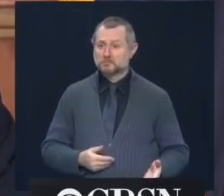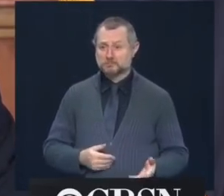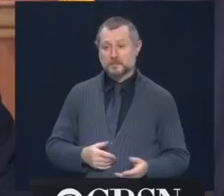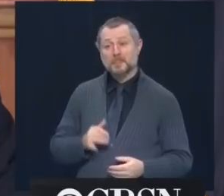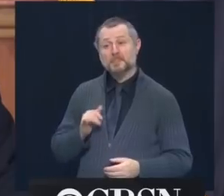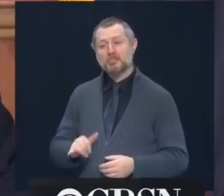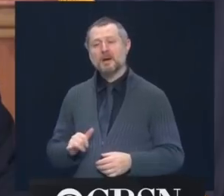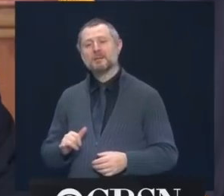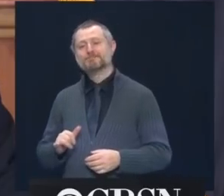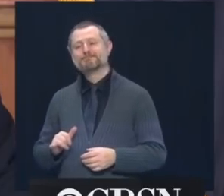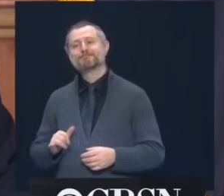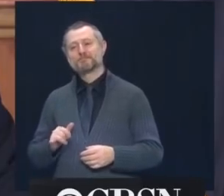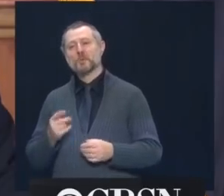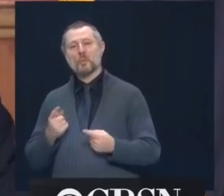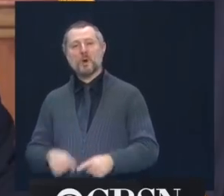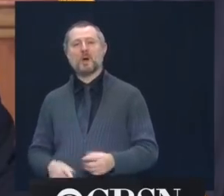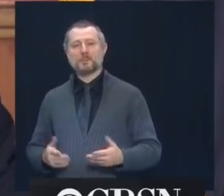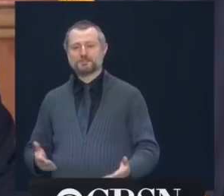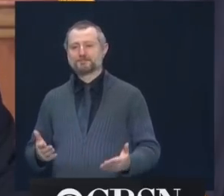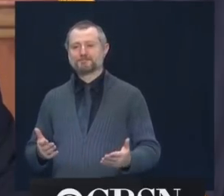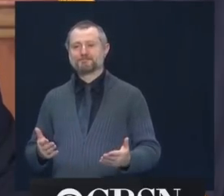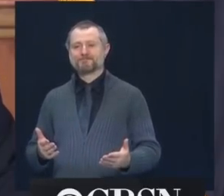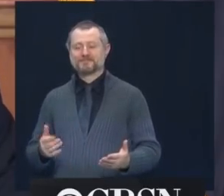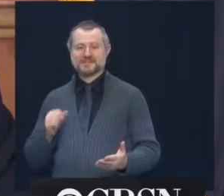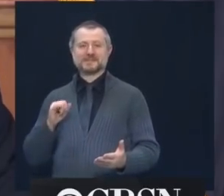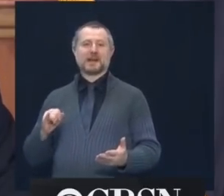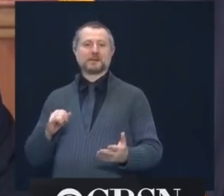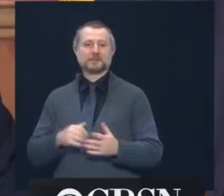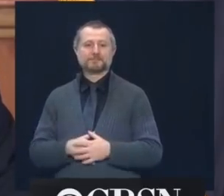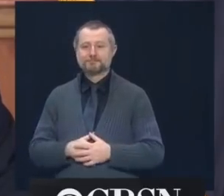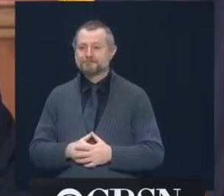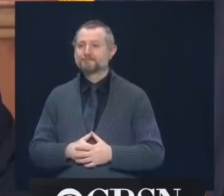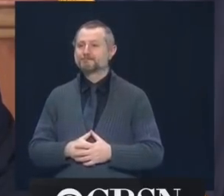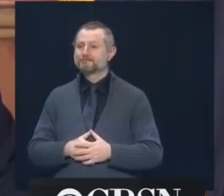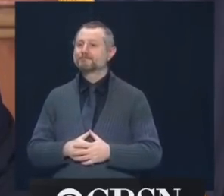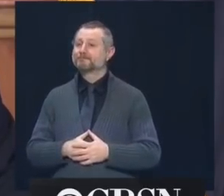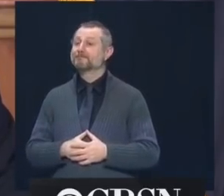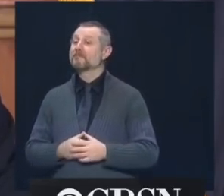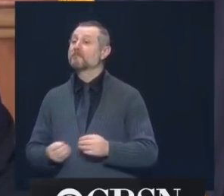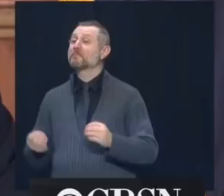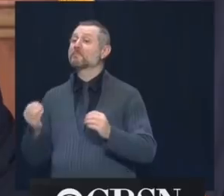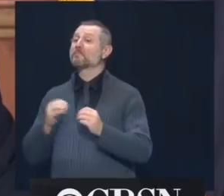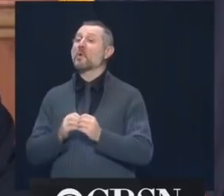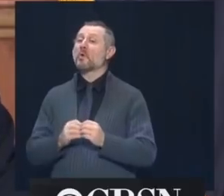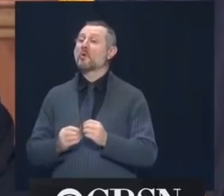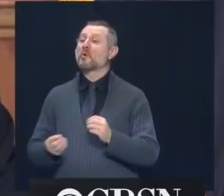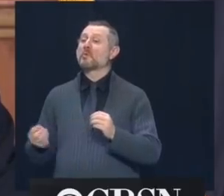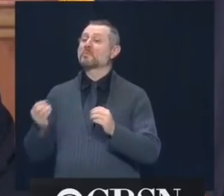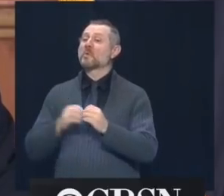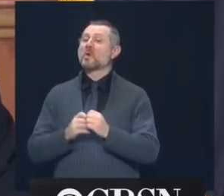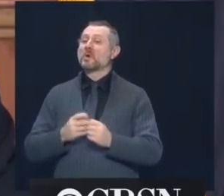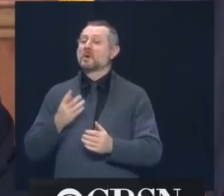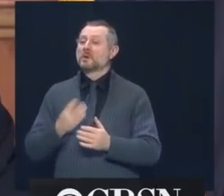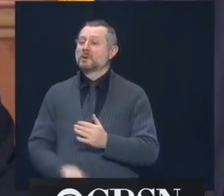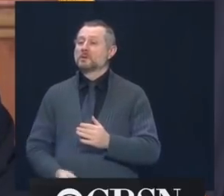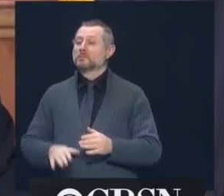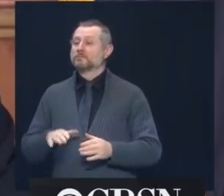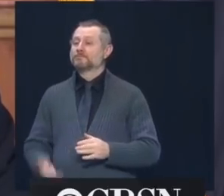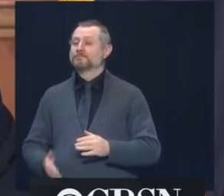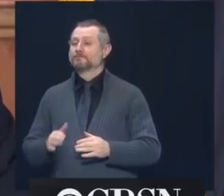That's what's happened on Staten Island. More people have died on Staten